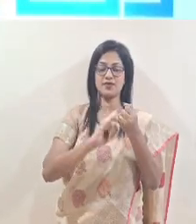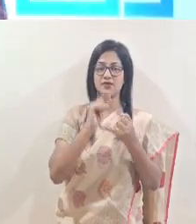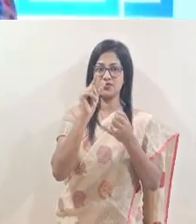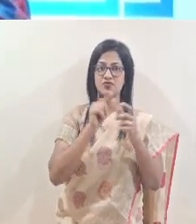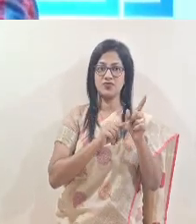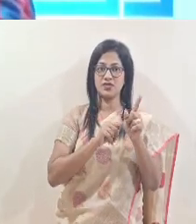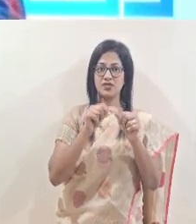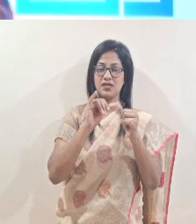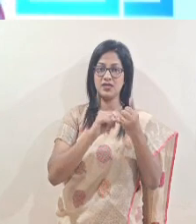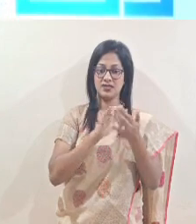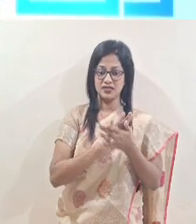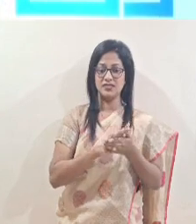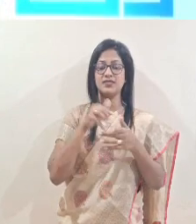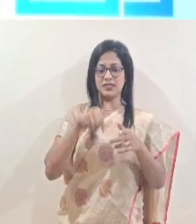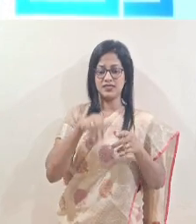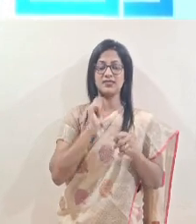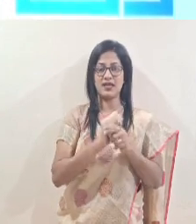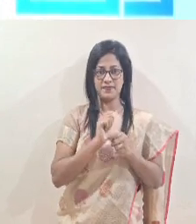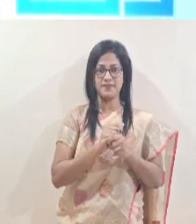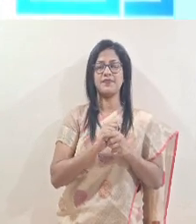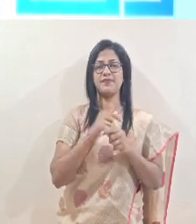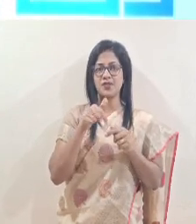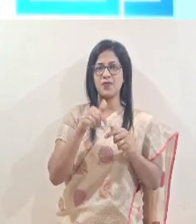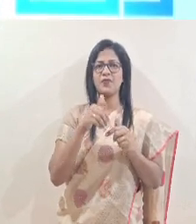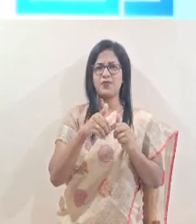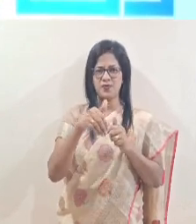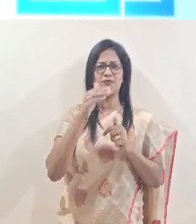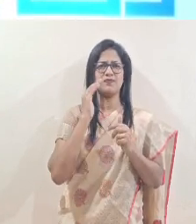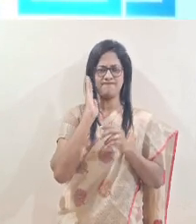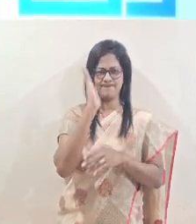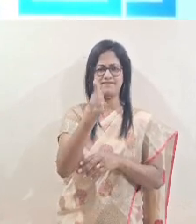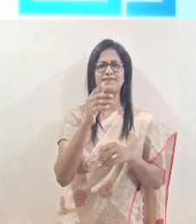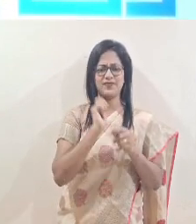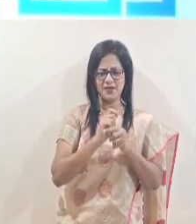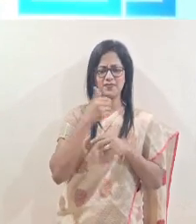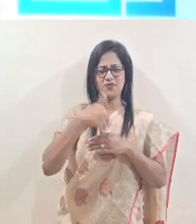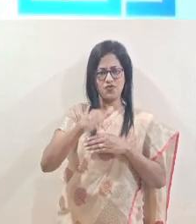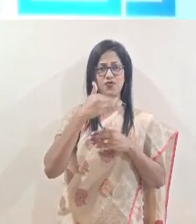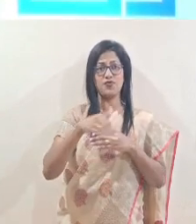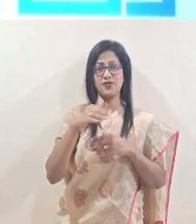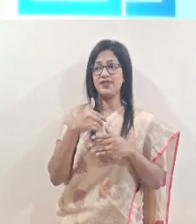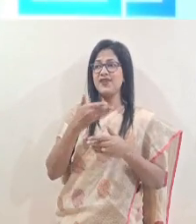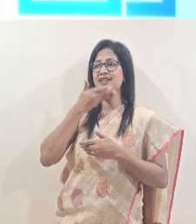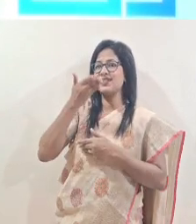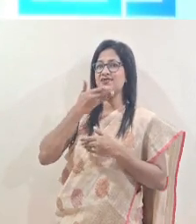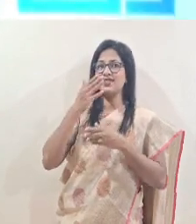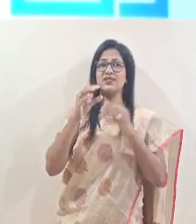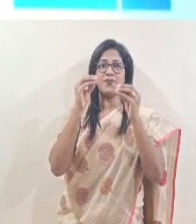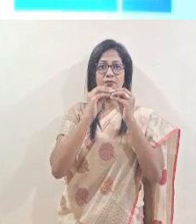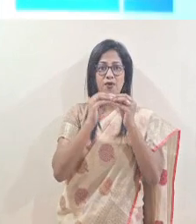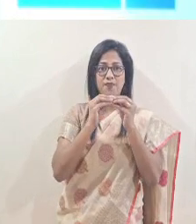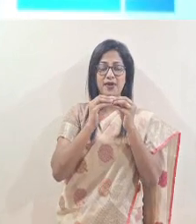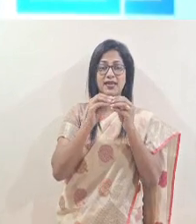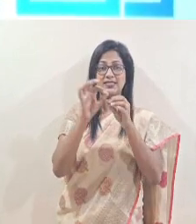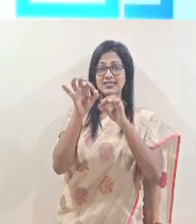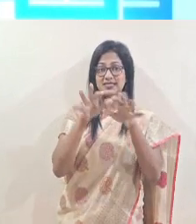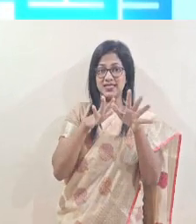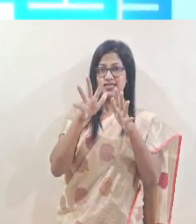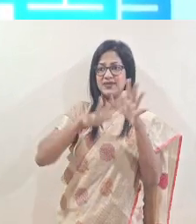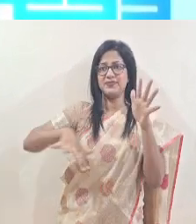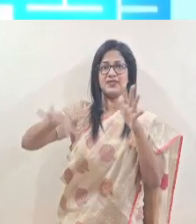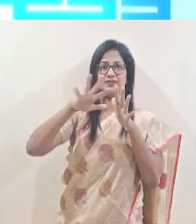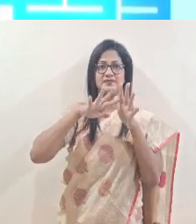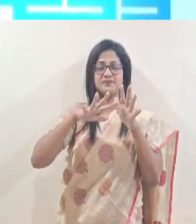say, still in progress, because we are right now advising the Mumbai Suburban Railways